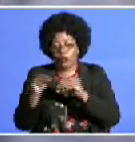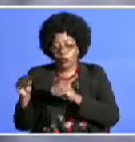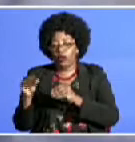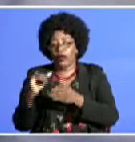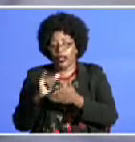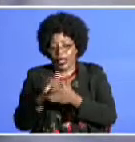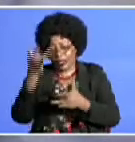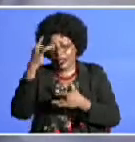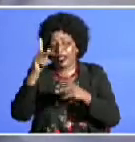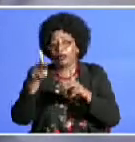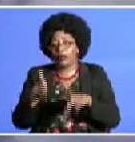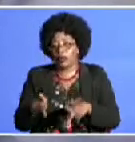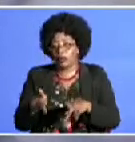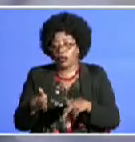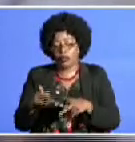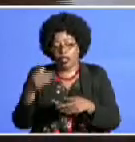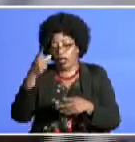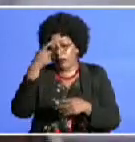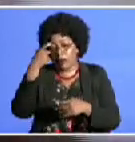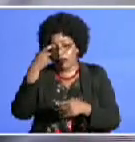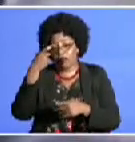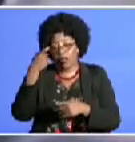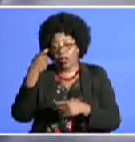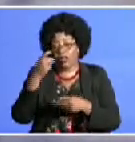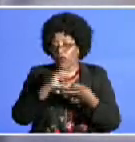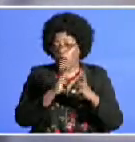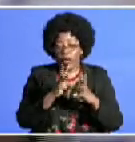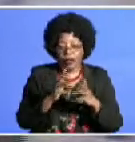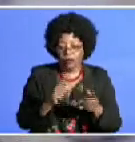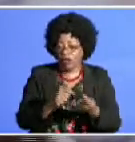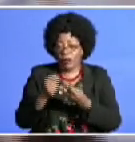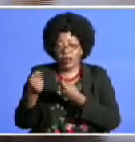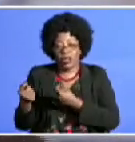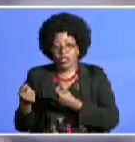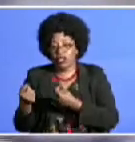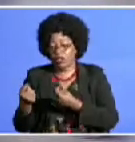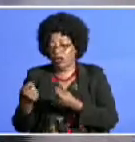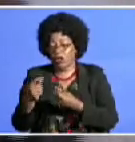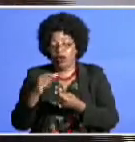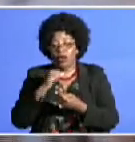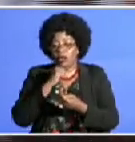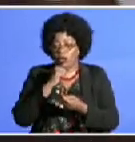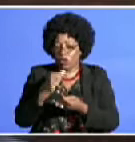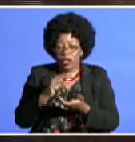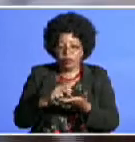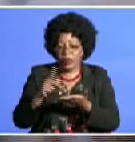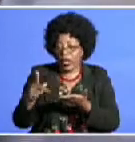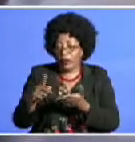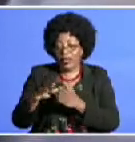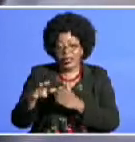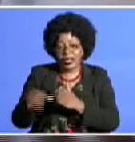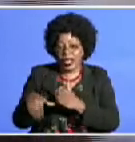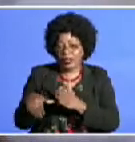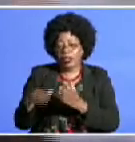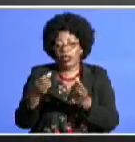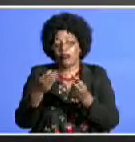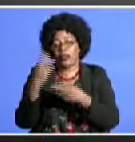patient. That may be weather related. It may be, you know, transportation arrangements, maybe payment related. There are lots of reasons